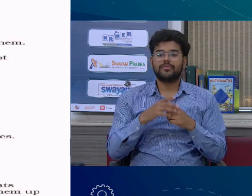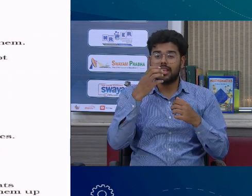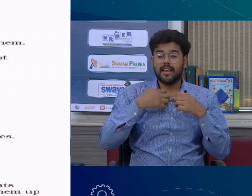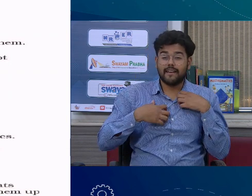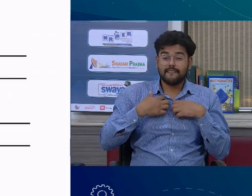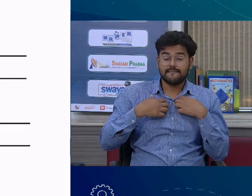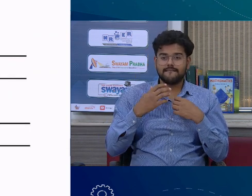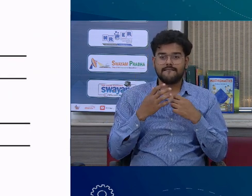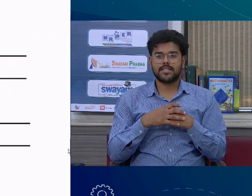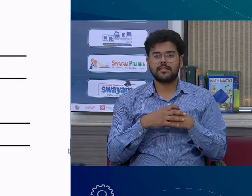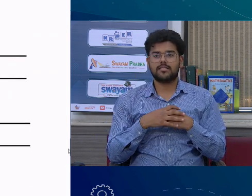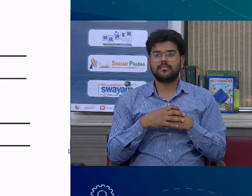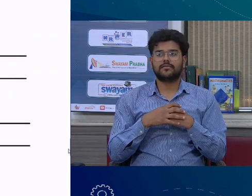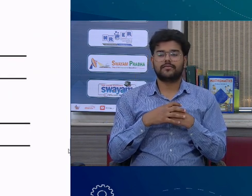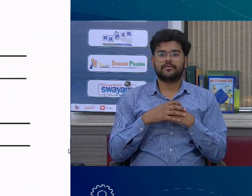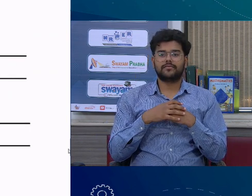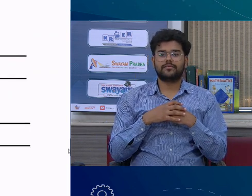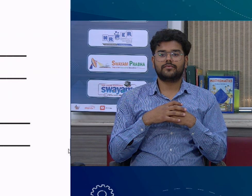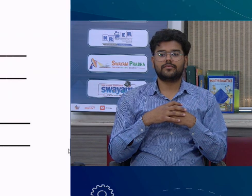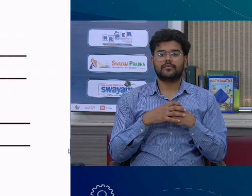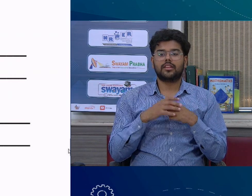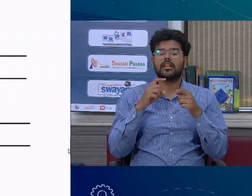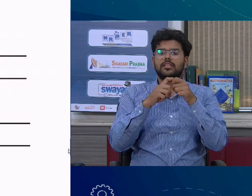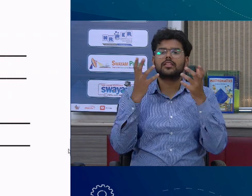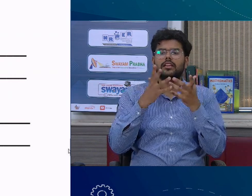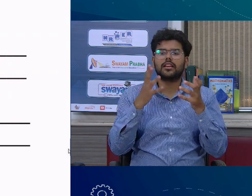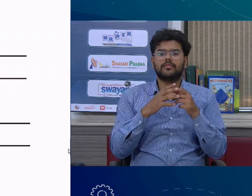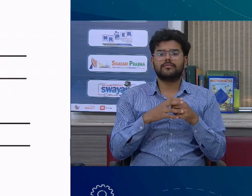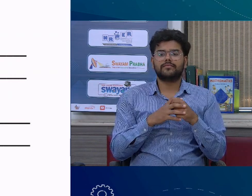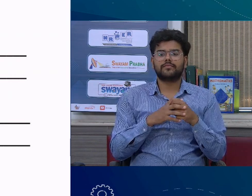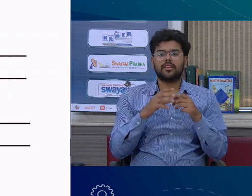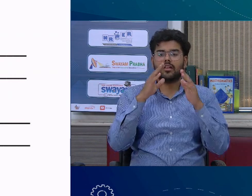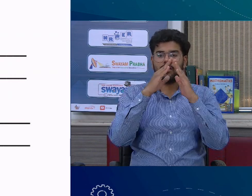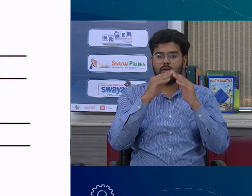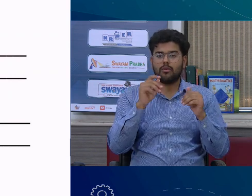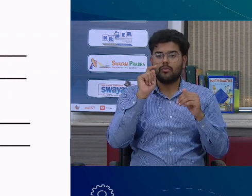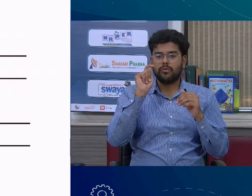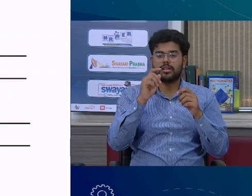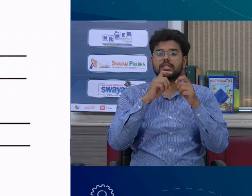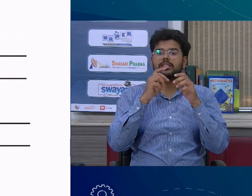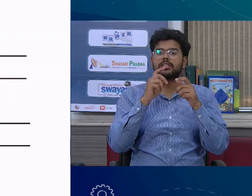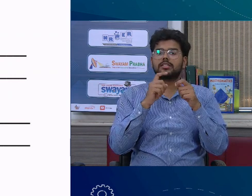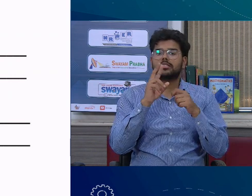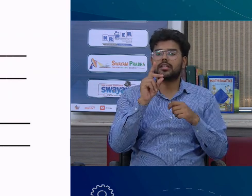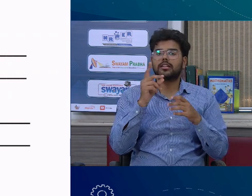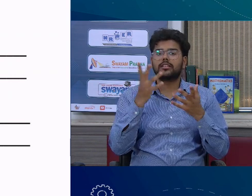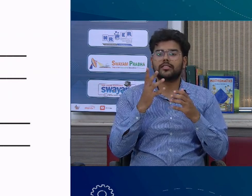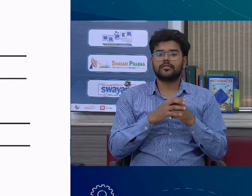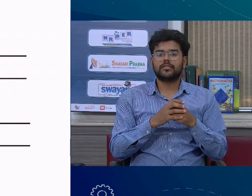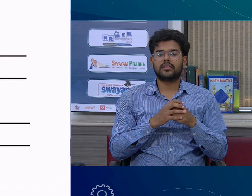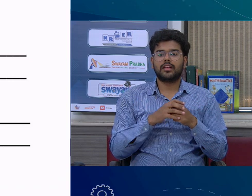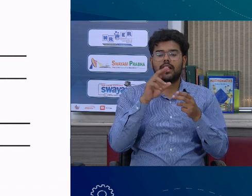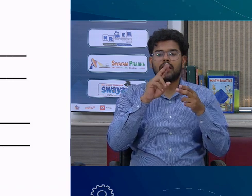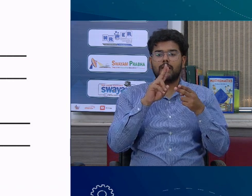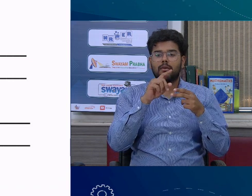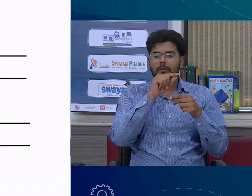interesting. What we were said. Yeah, now the second one that we have is, now as I told you, you need to love yourself, you